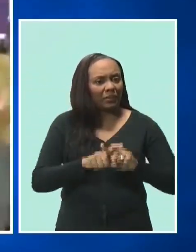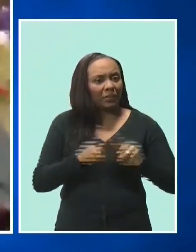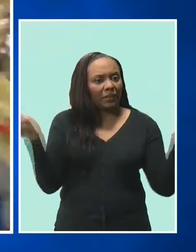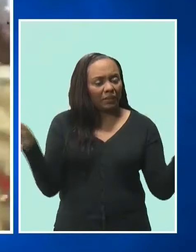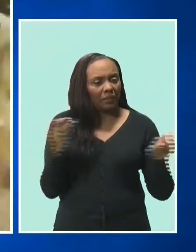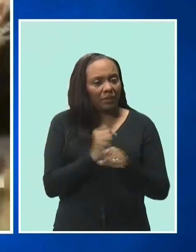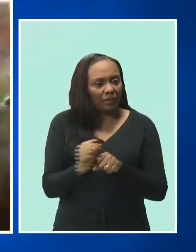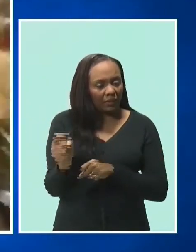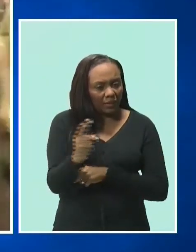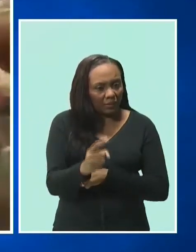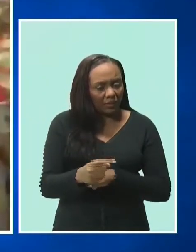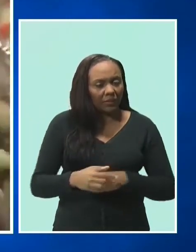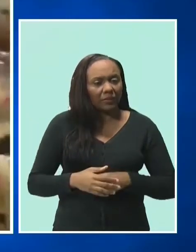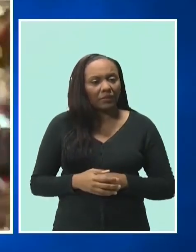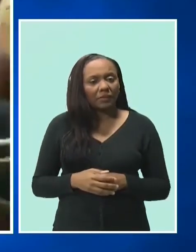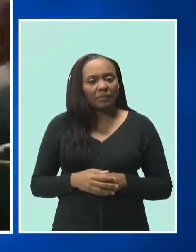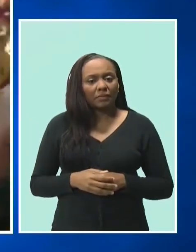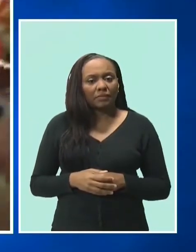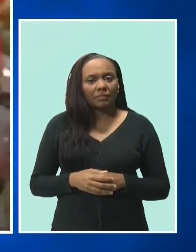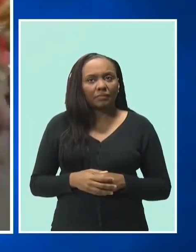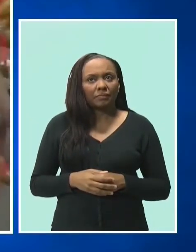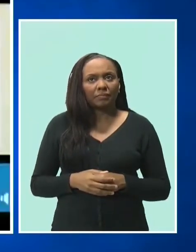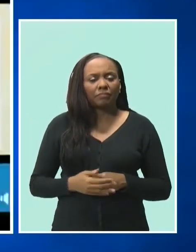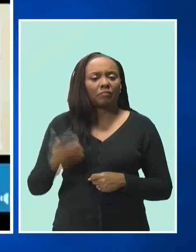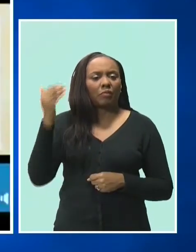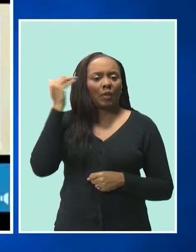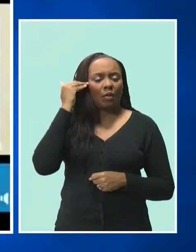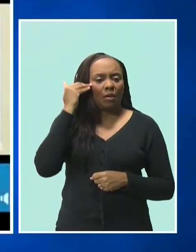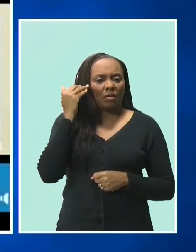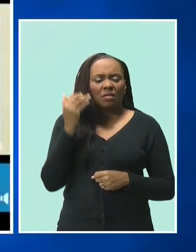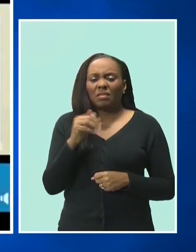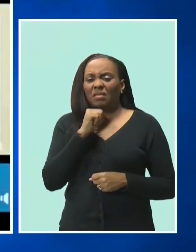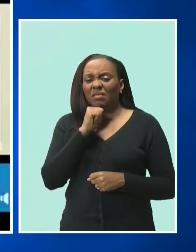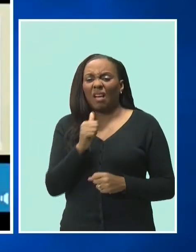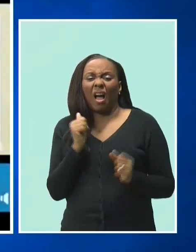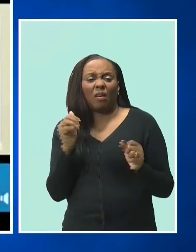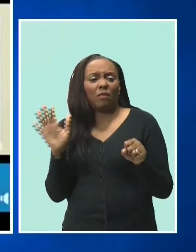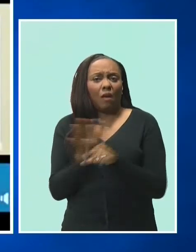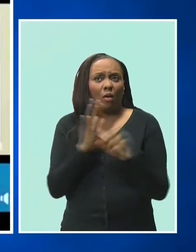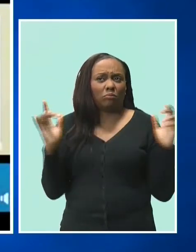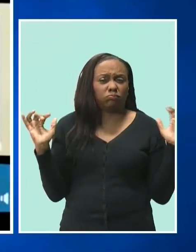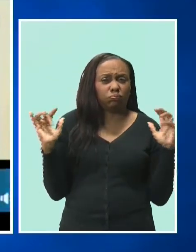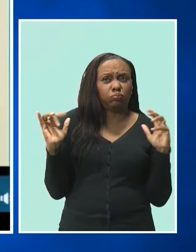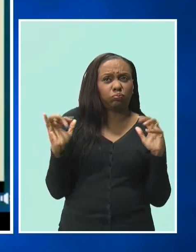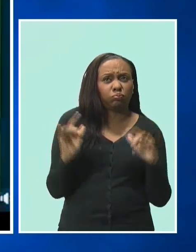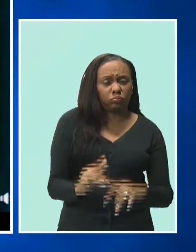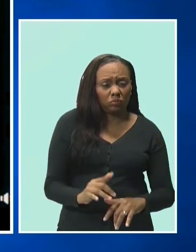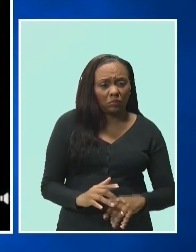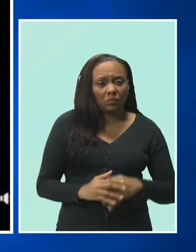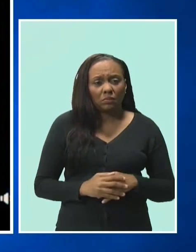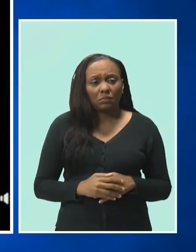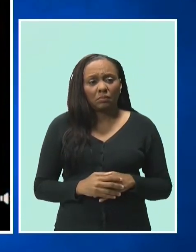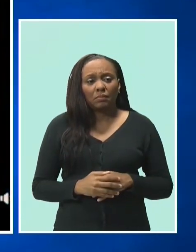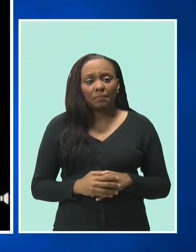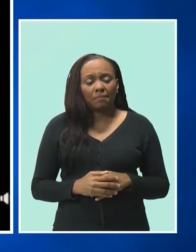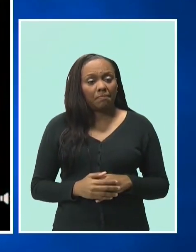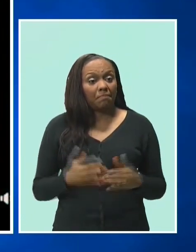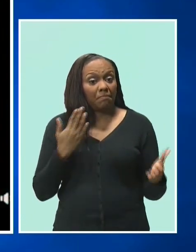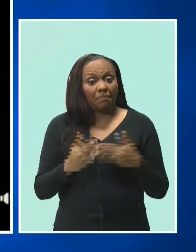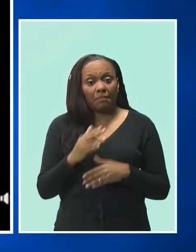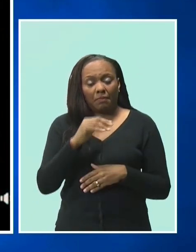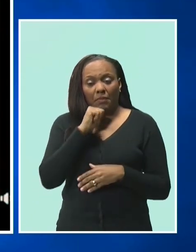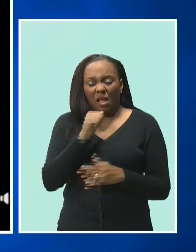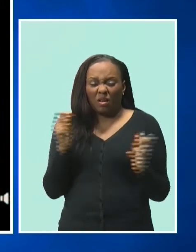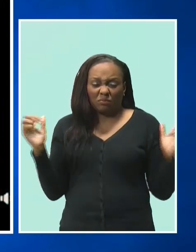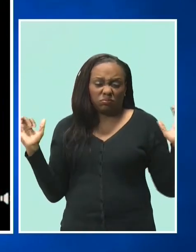may opine that mass gatherings are unlikely to happen. While there may be no mass congregating in